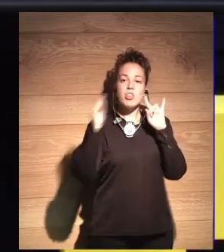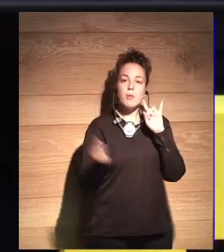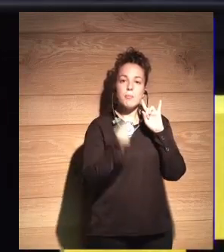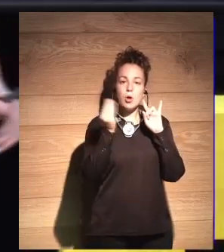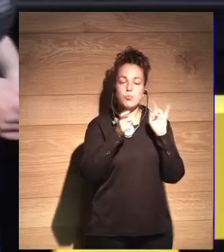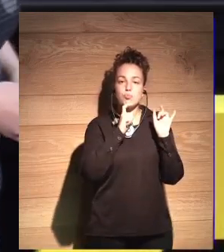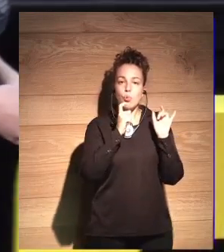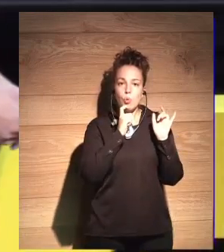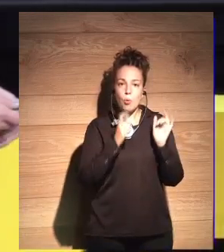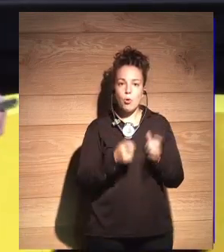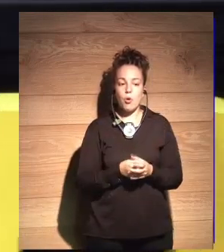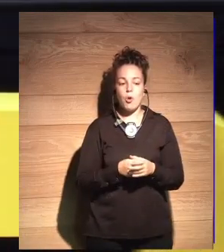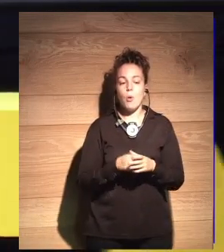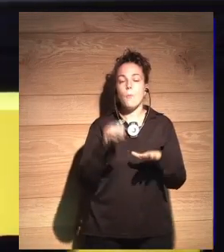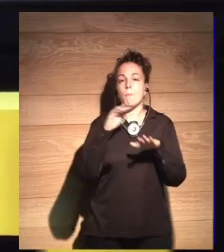people.